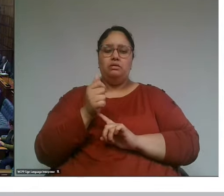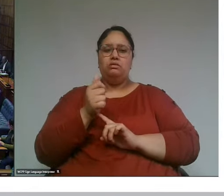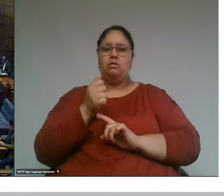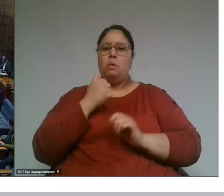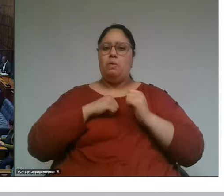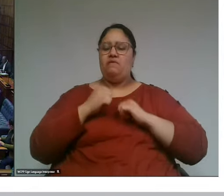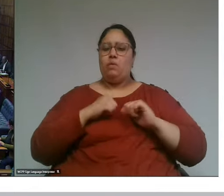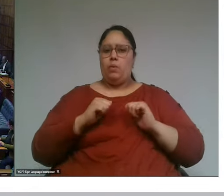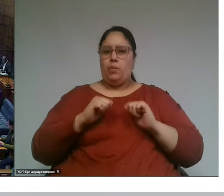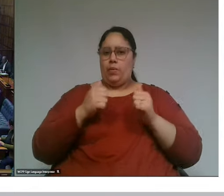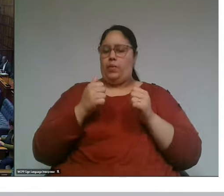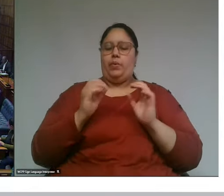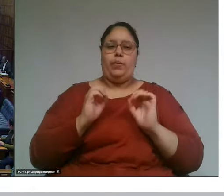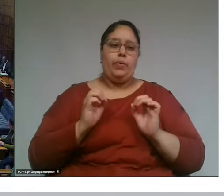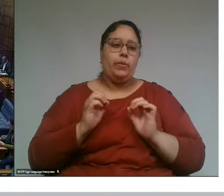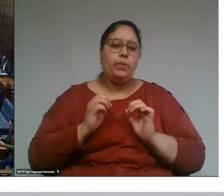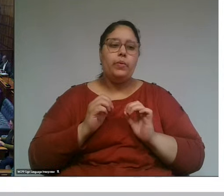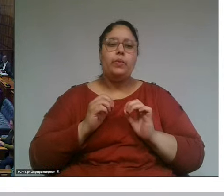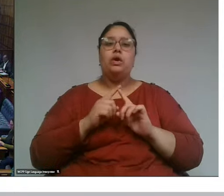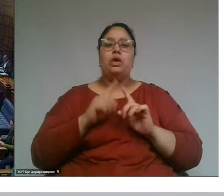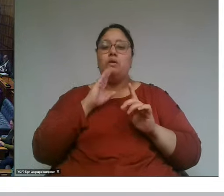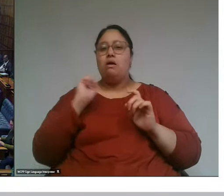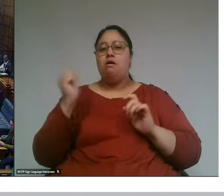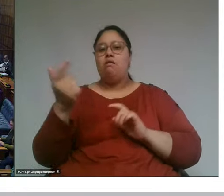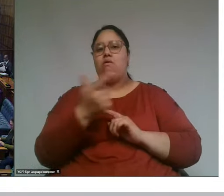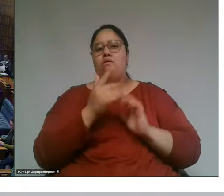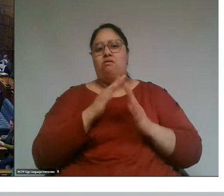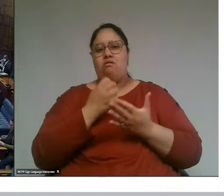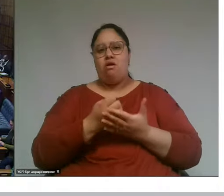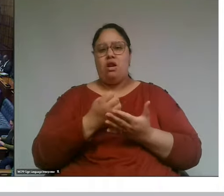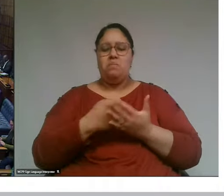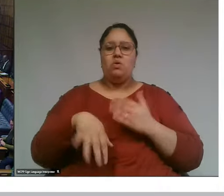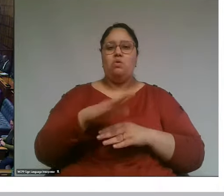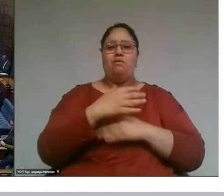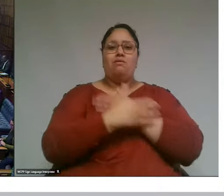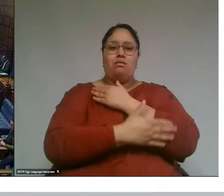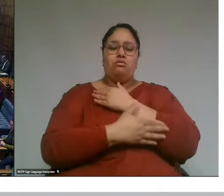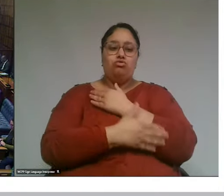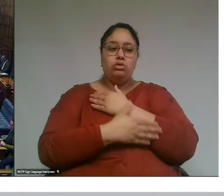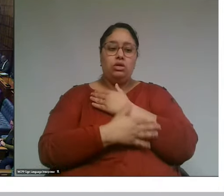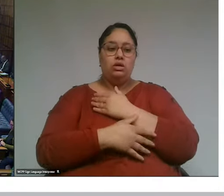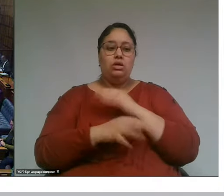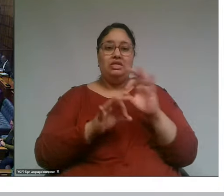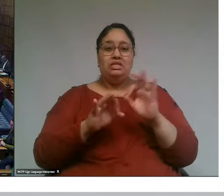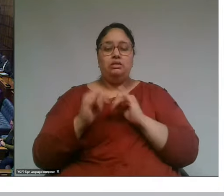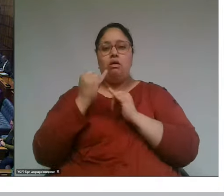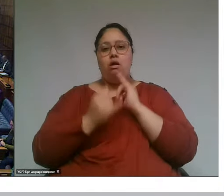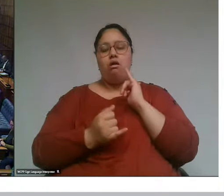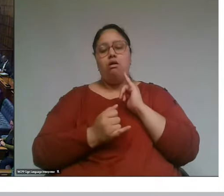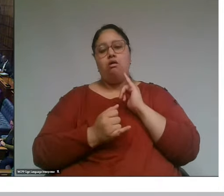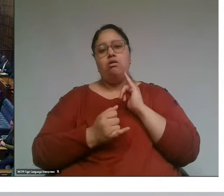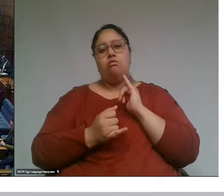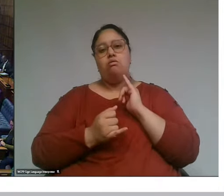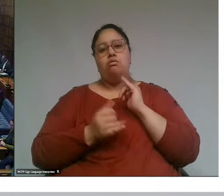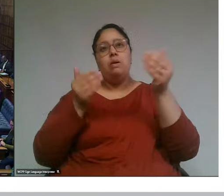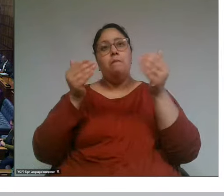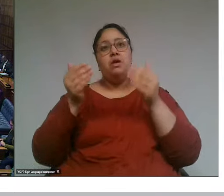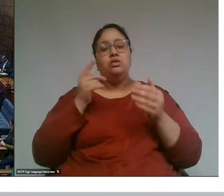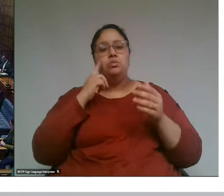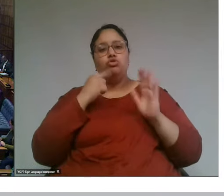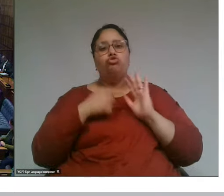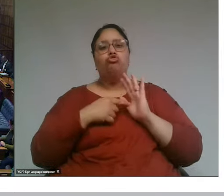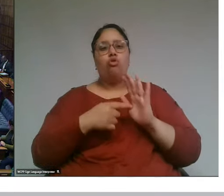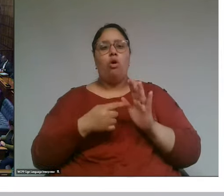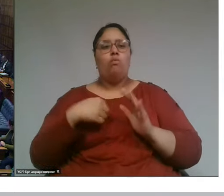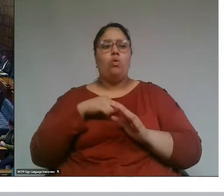outperformed uh the rest of the economy uh the rest of the country um and the last uh measurement indicates that we